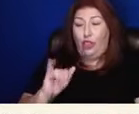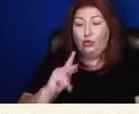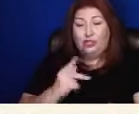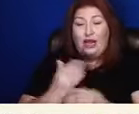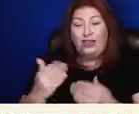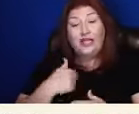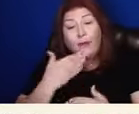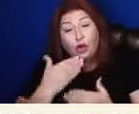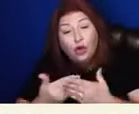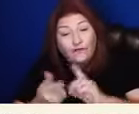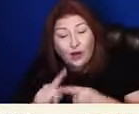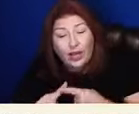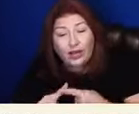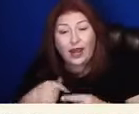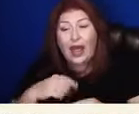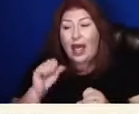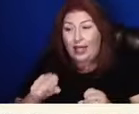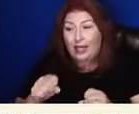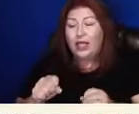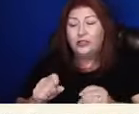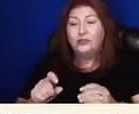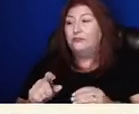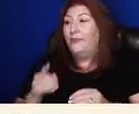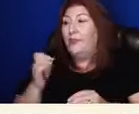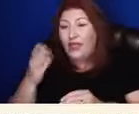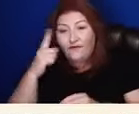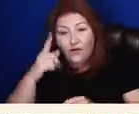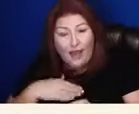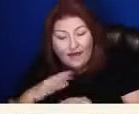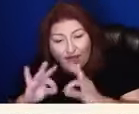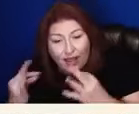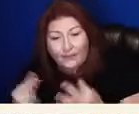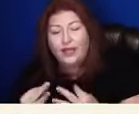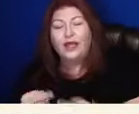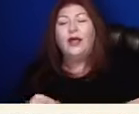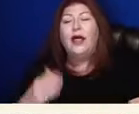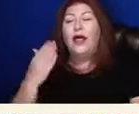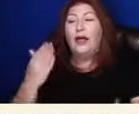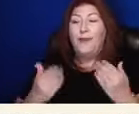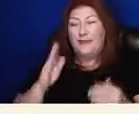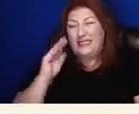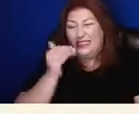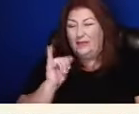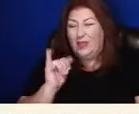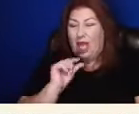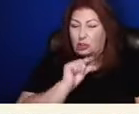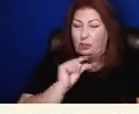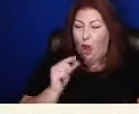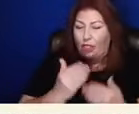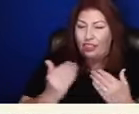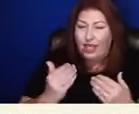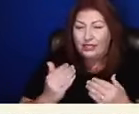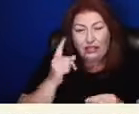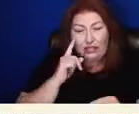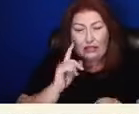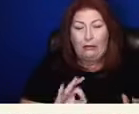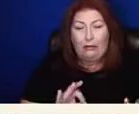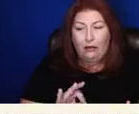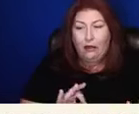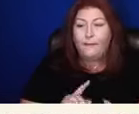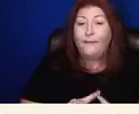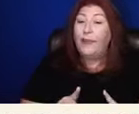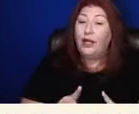friend, right? I can show up for my family. Those might seem like small things that some people take for granted, but that's